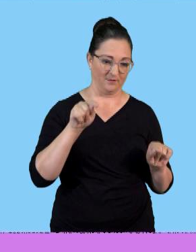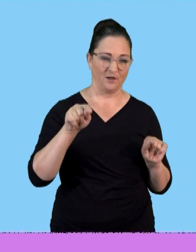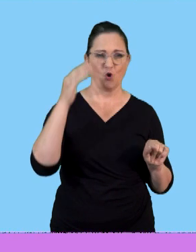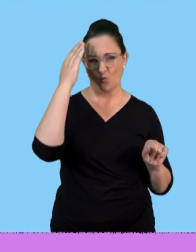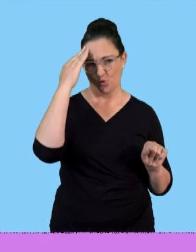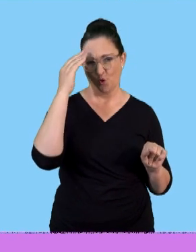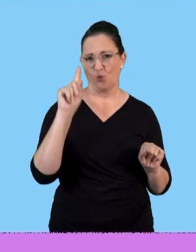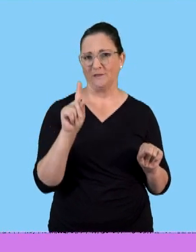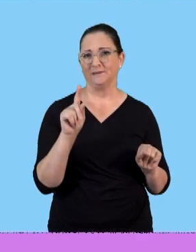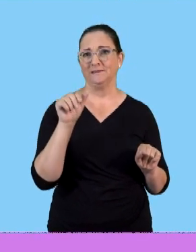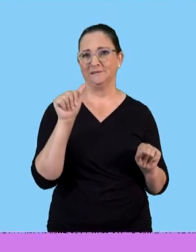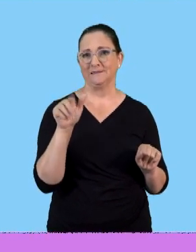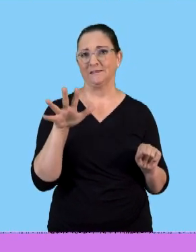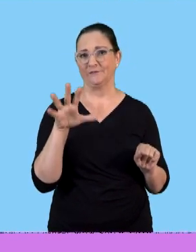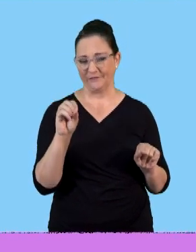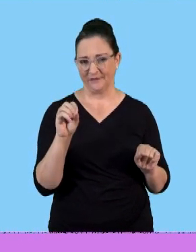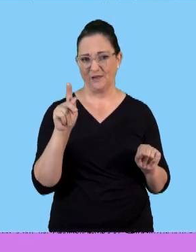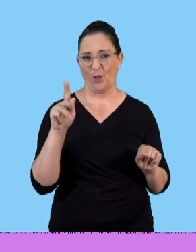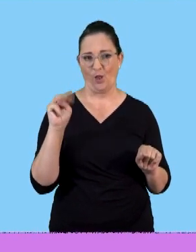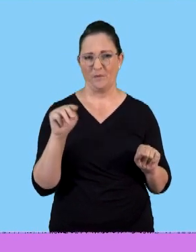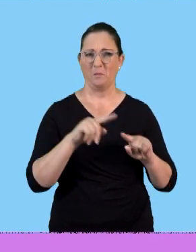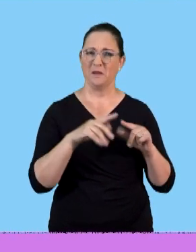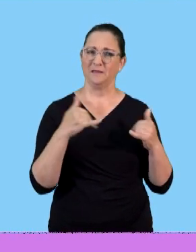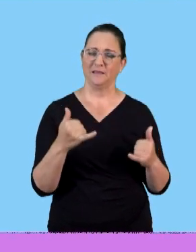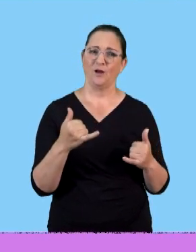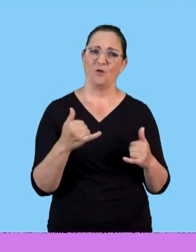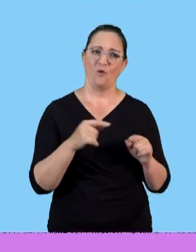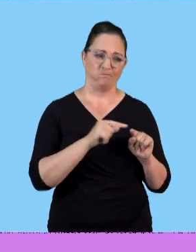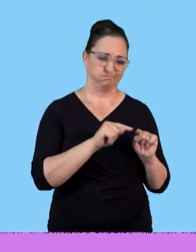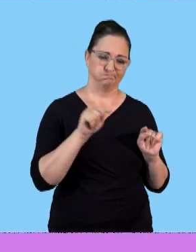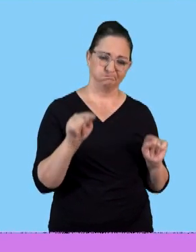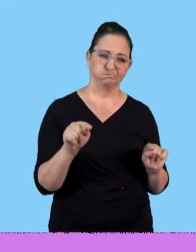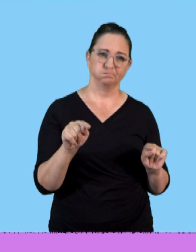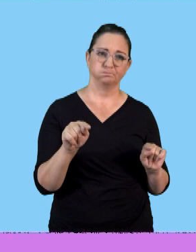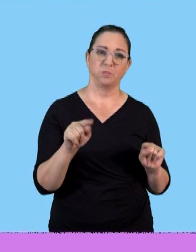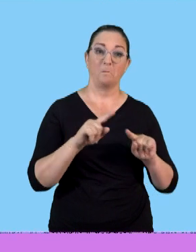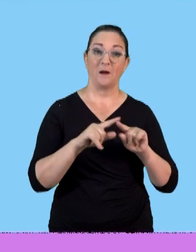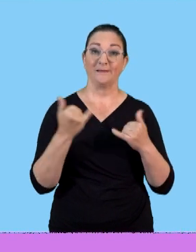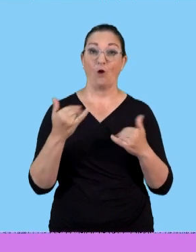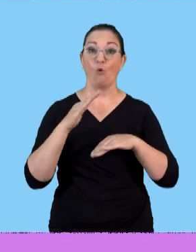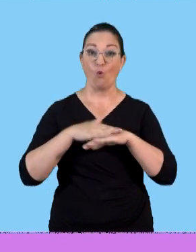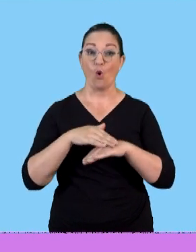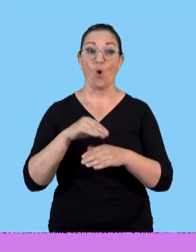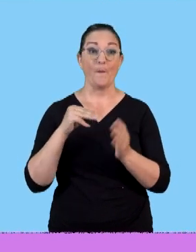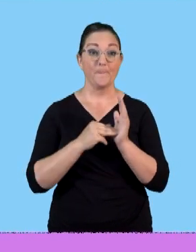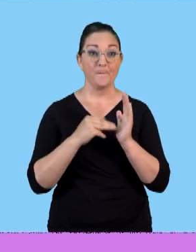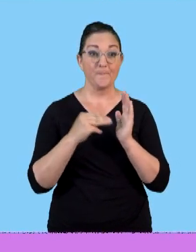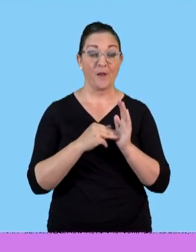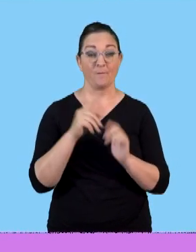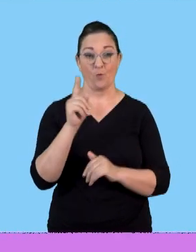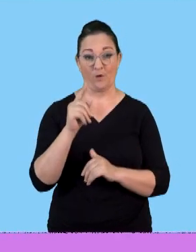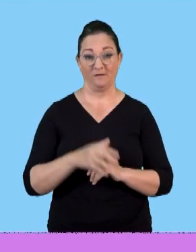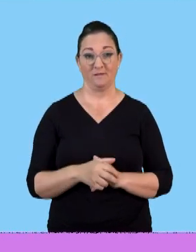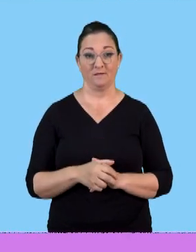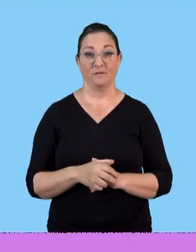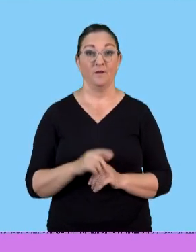Equals 650 kilometers in real life. So we would like to know what is that distance, the equivalent, right, but on the map. Okay,